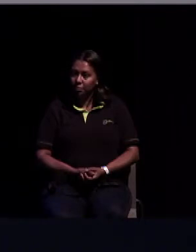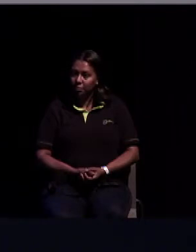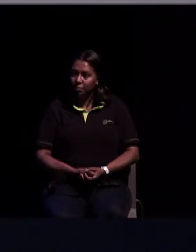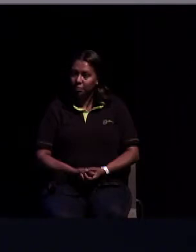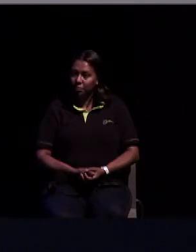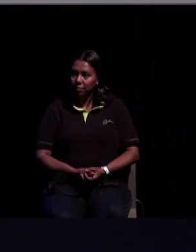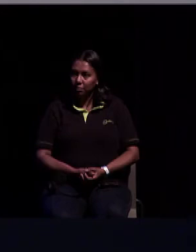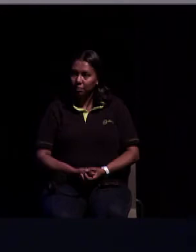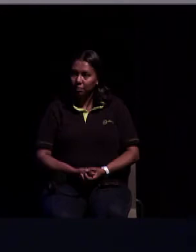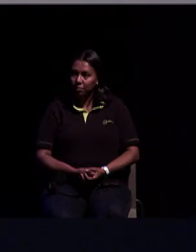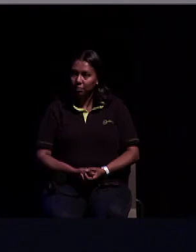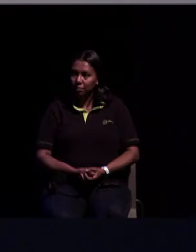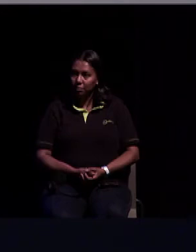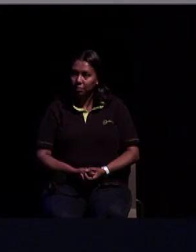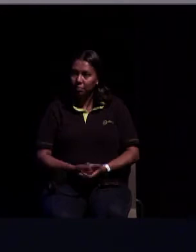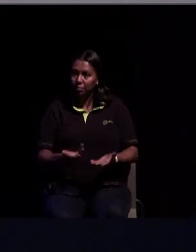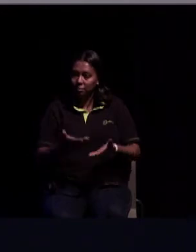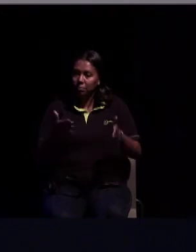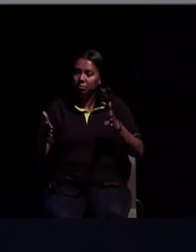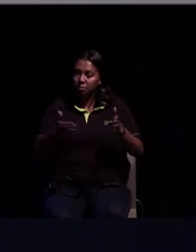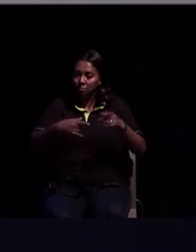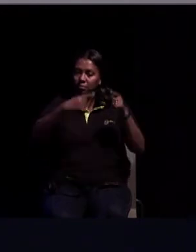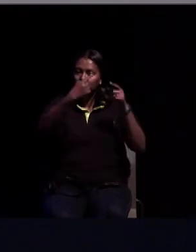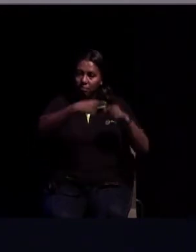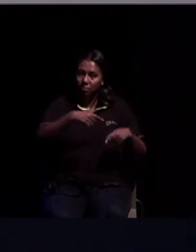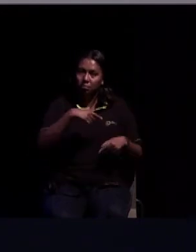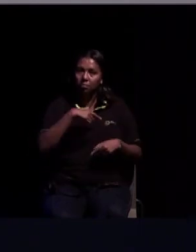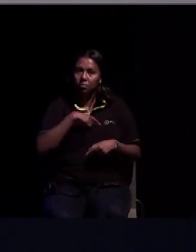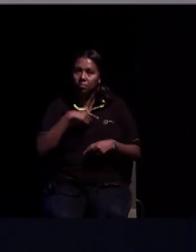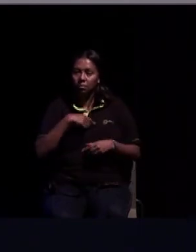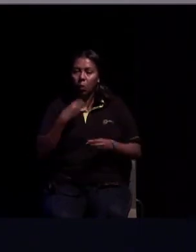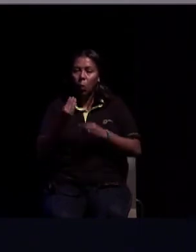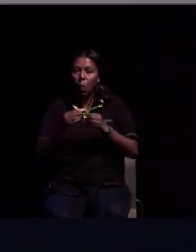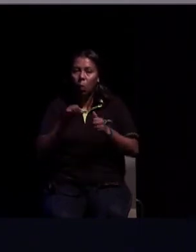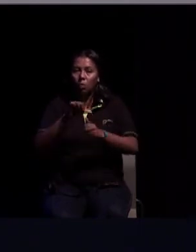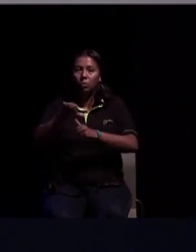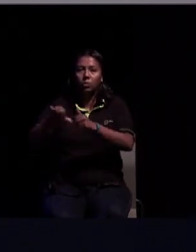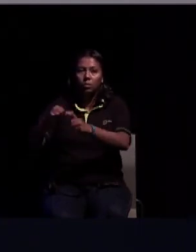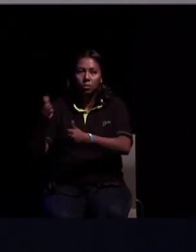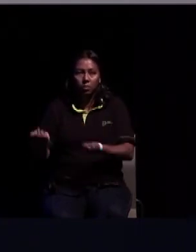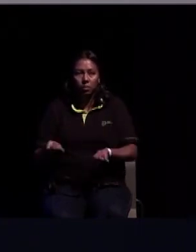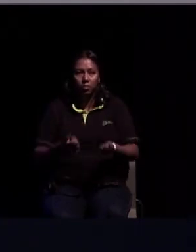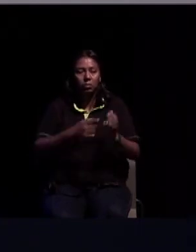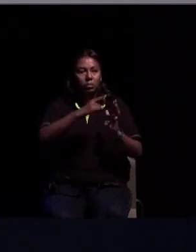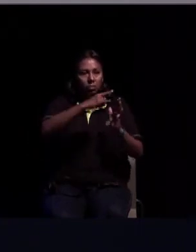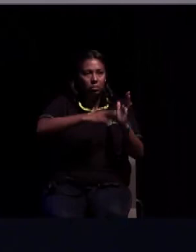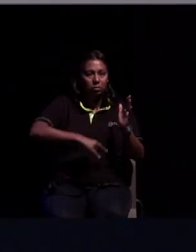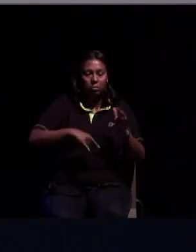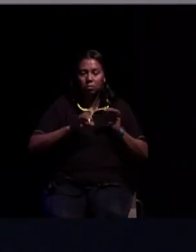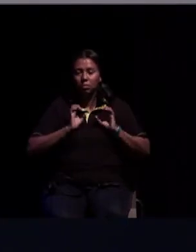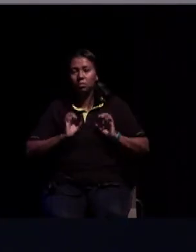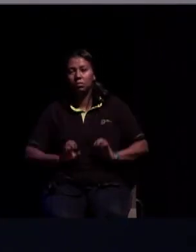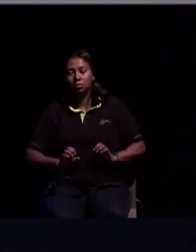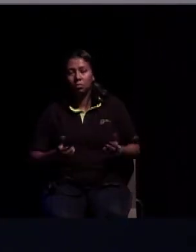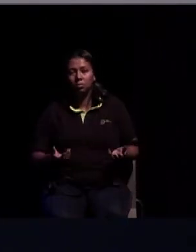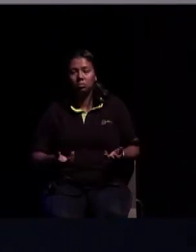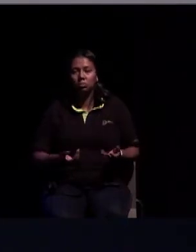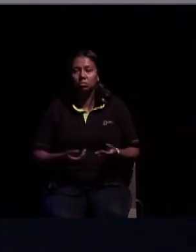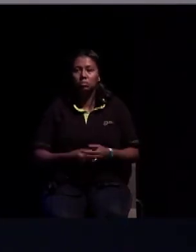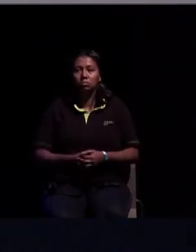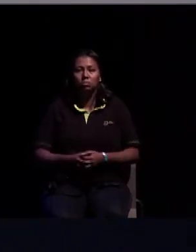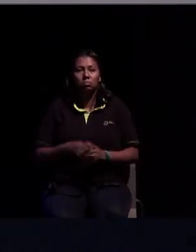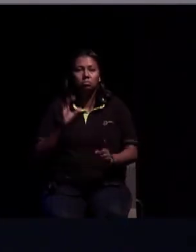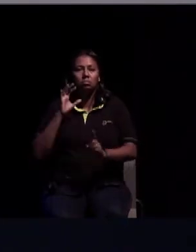tempos. Qual é a sua visão sobre essa transição de código para um tratado de ética e quais os efeitos disso